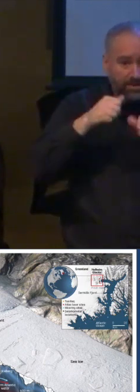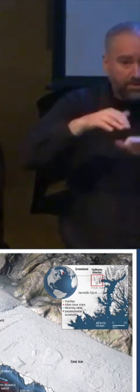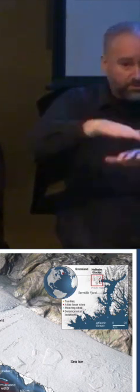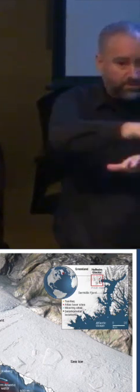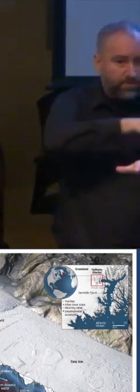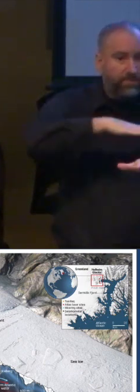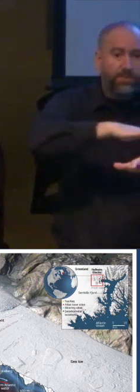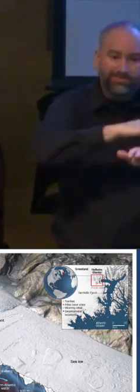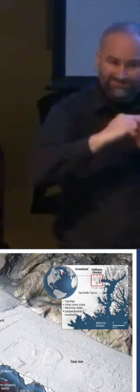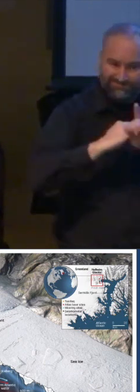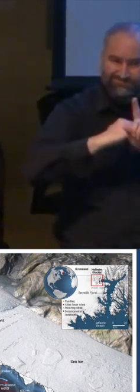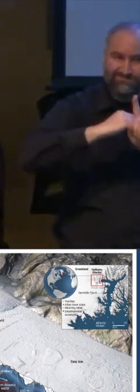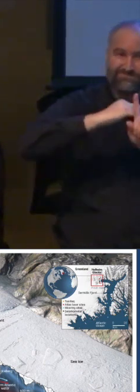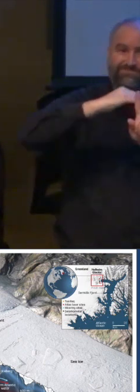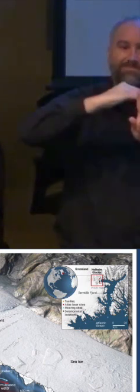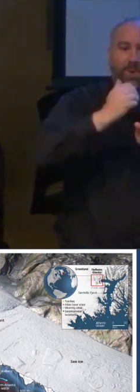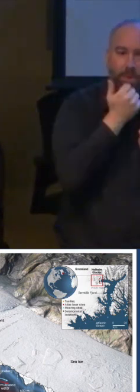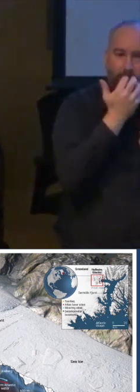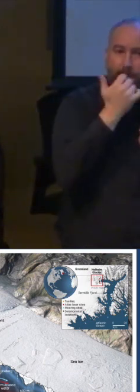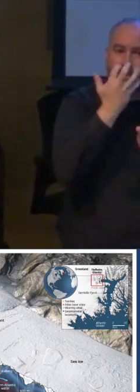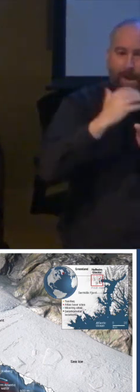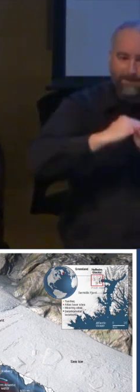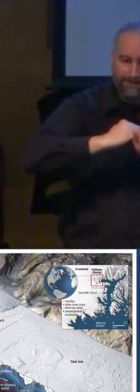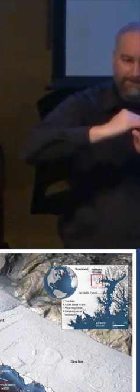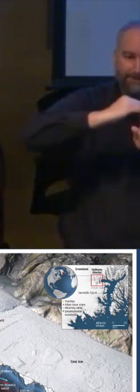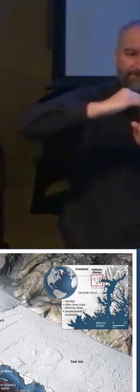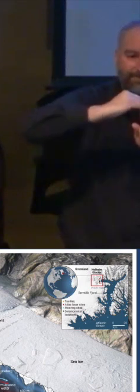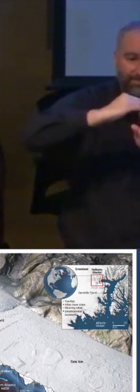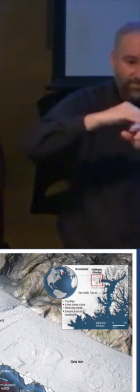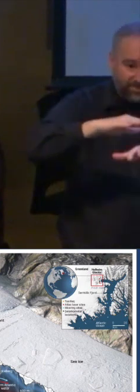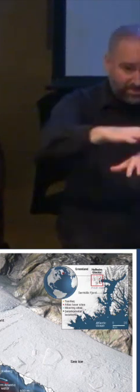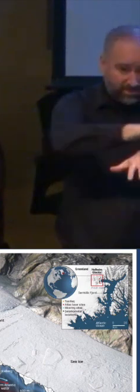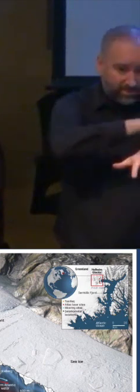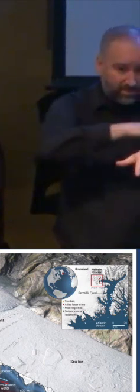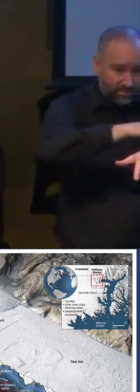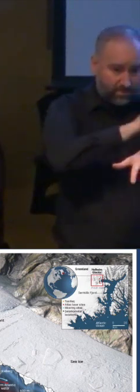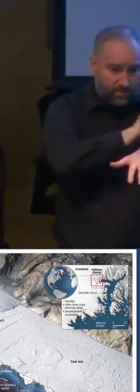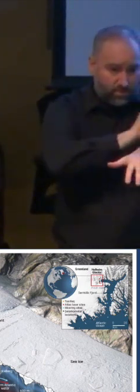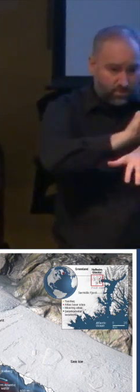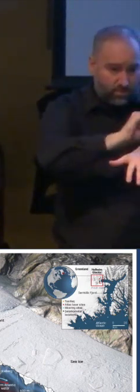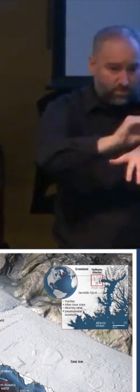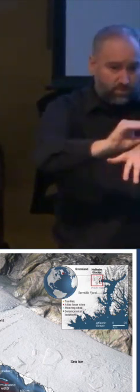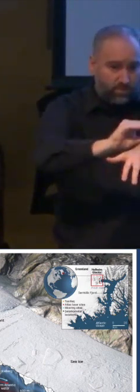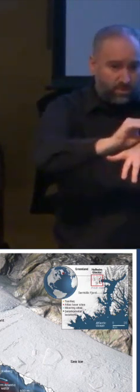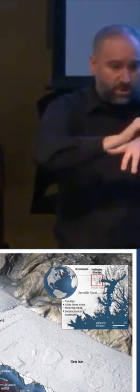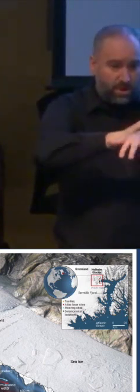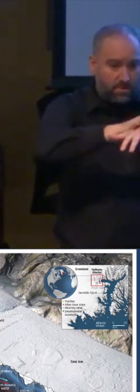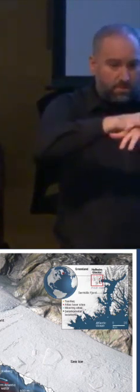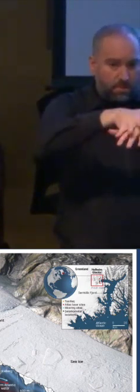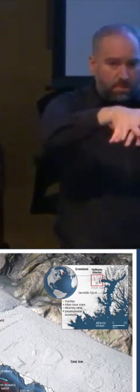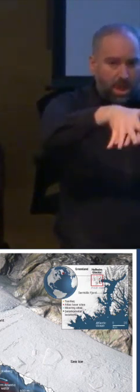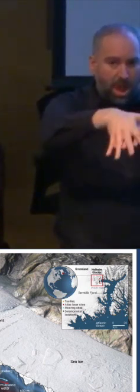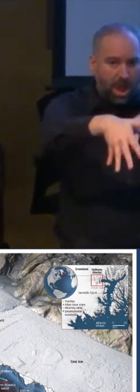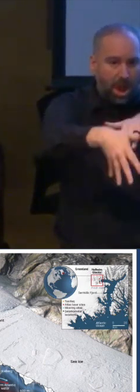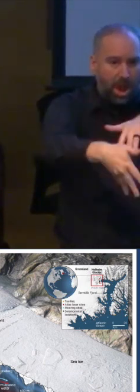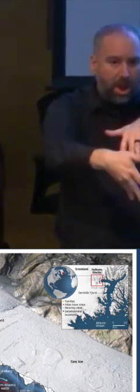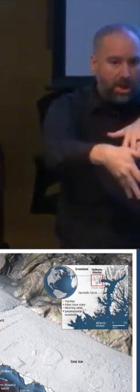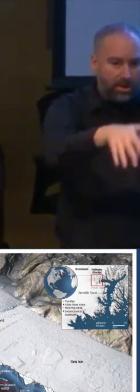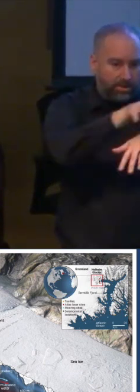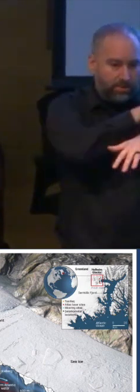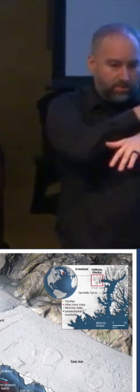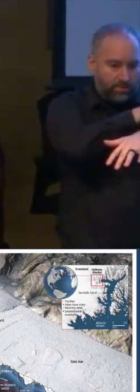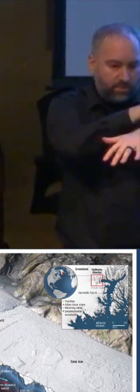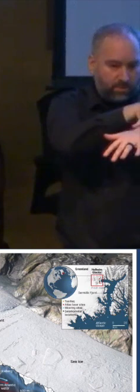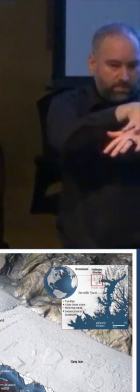increase the air temperature, I drive more melting at the surface of the glacier. This water ends up at depth and it increases the